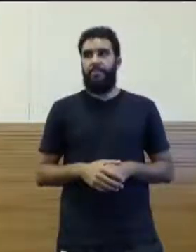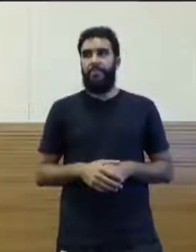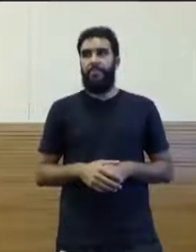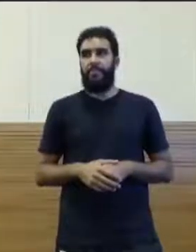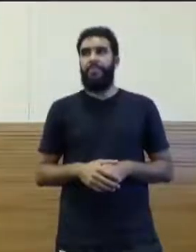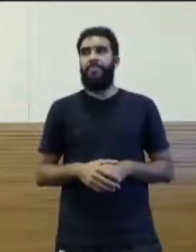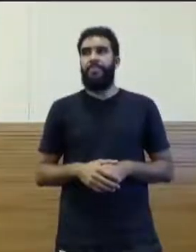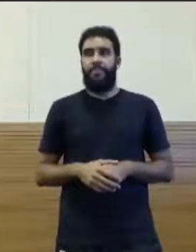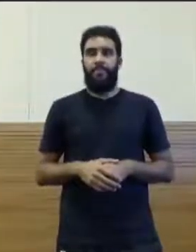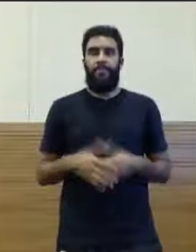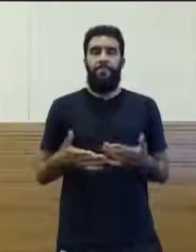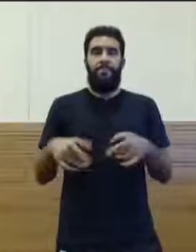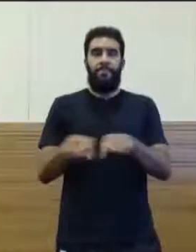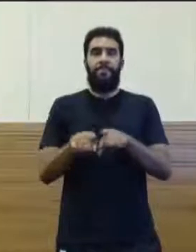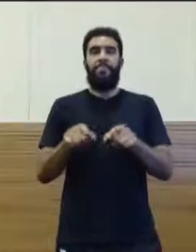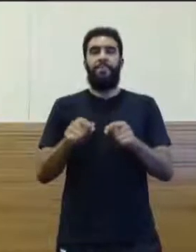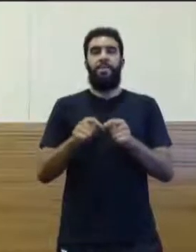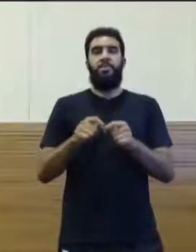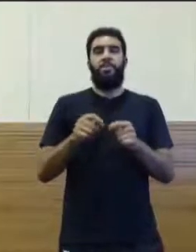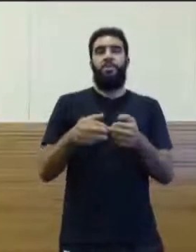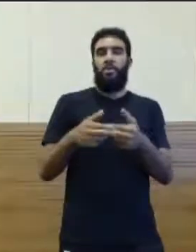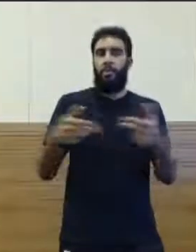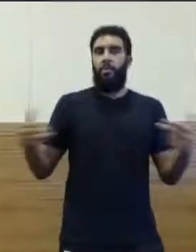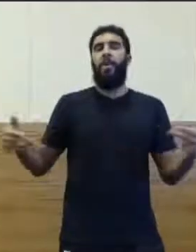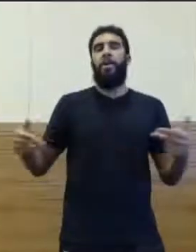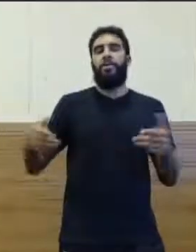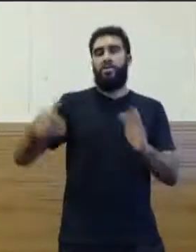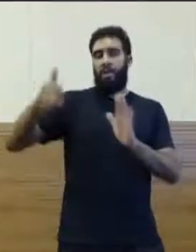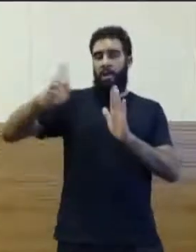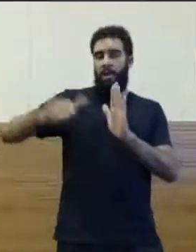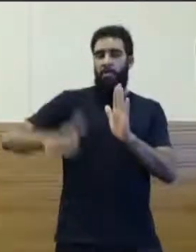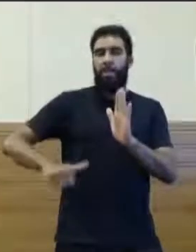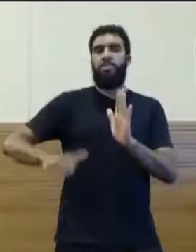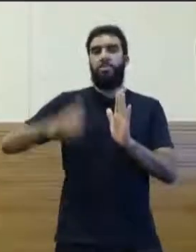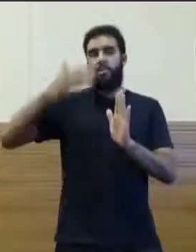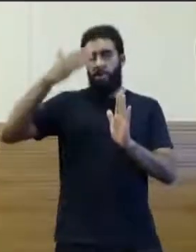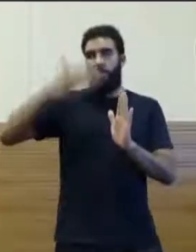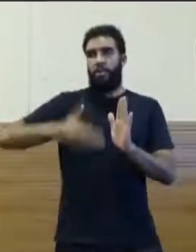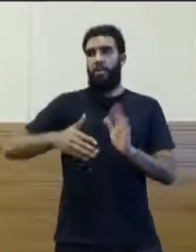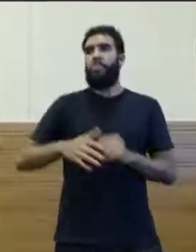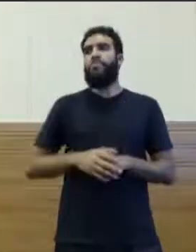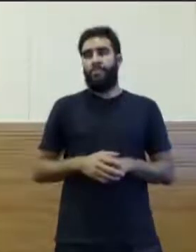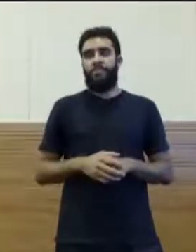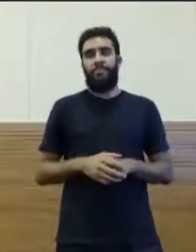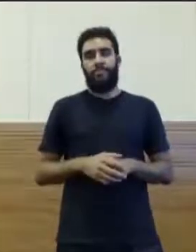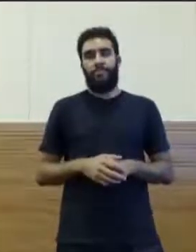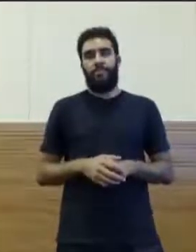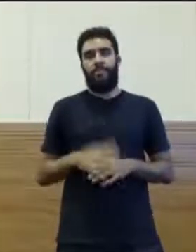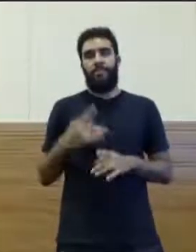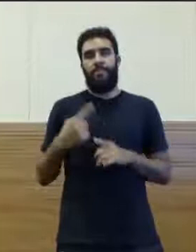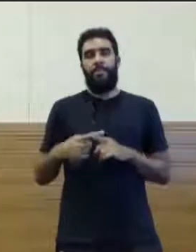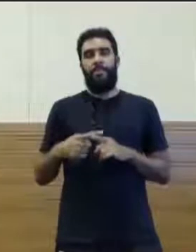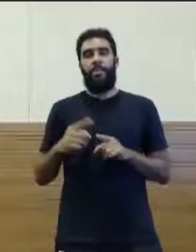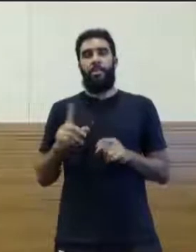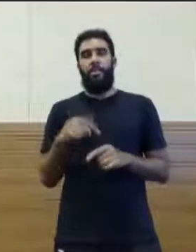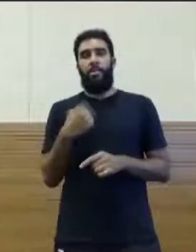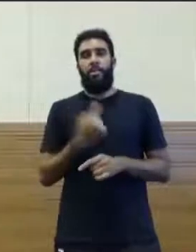But there was a great uncertainty. We did some field tests, and this was one of the points where